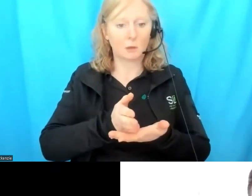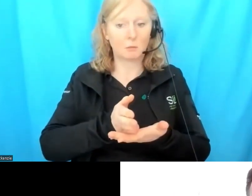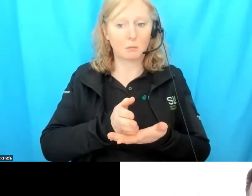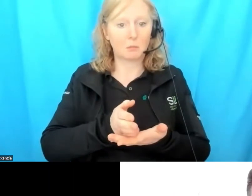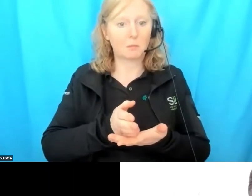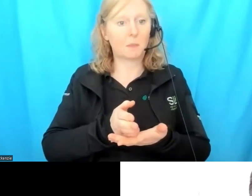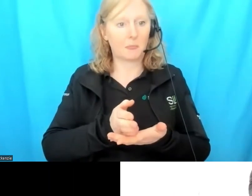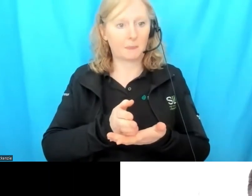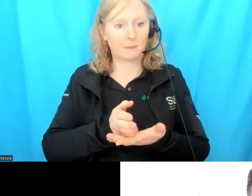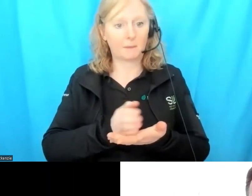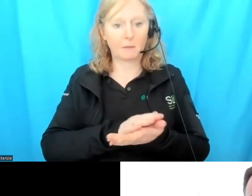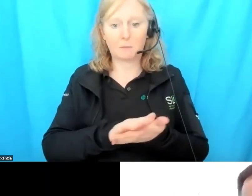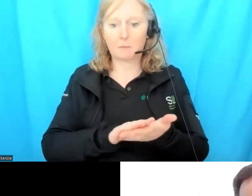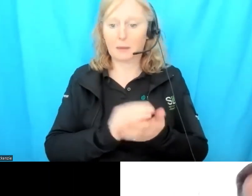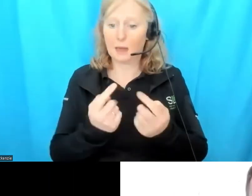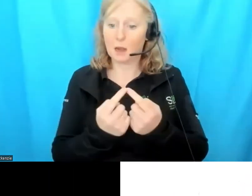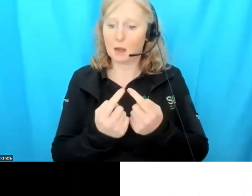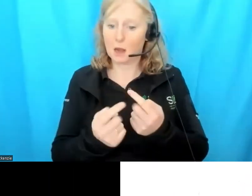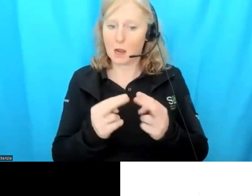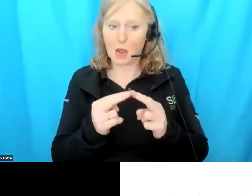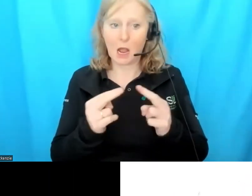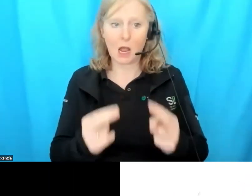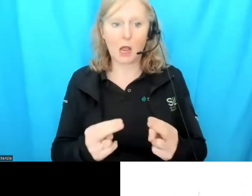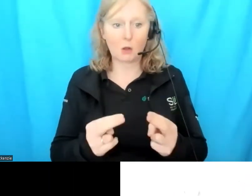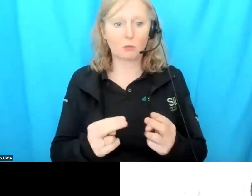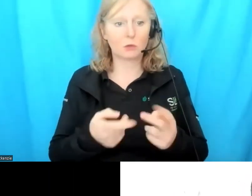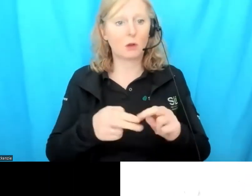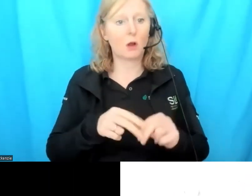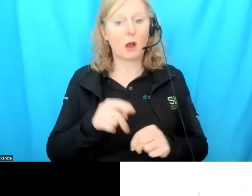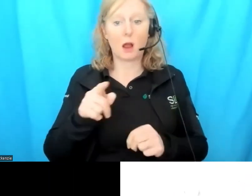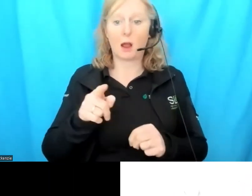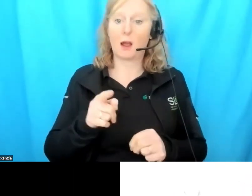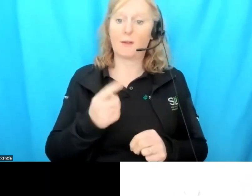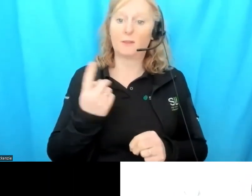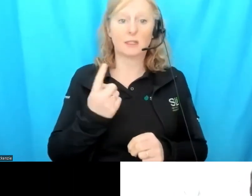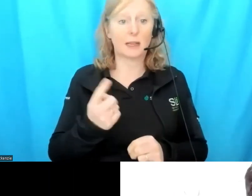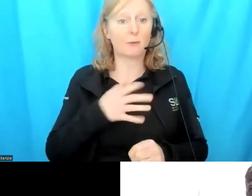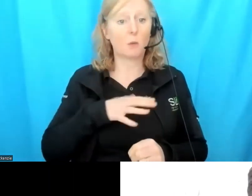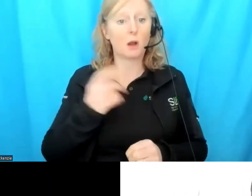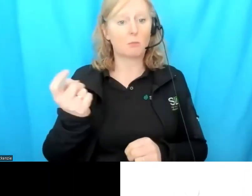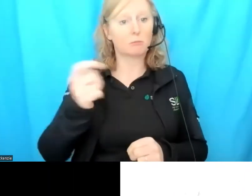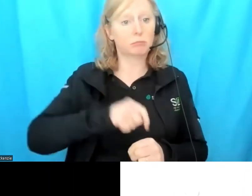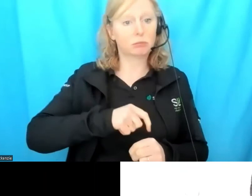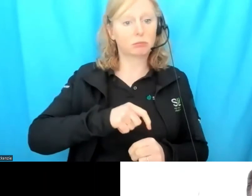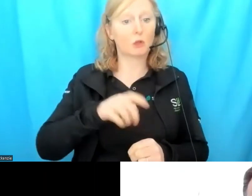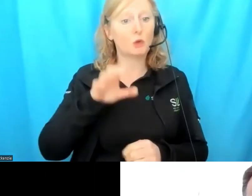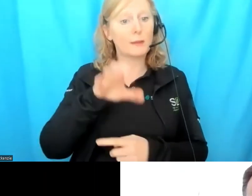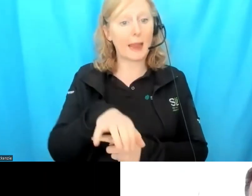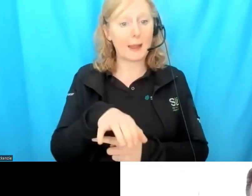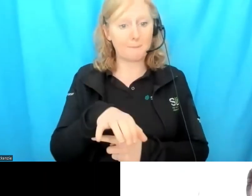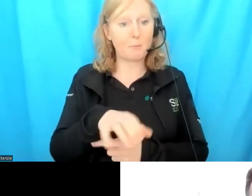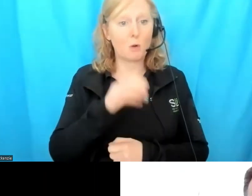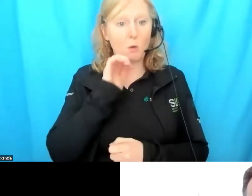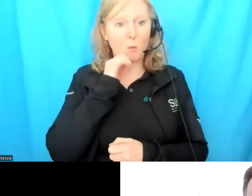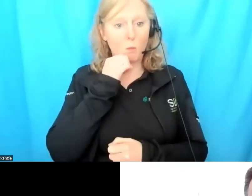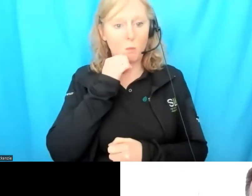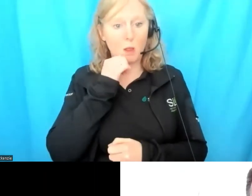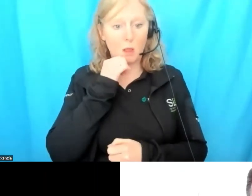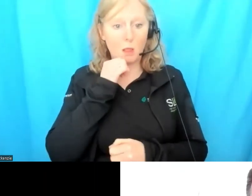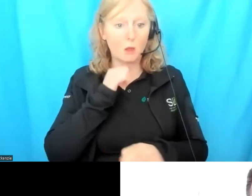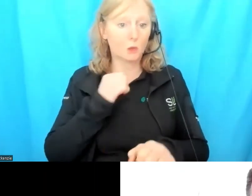as close to your home as possible. Or if you're more comfortable coming to visit at one of our depots, we will certainly accommodate that process